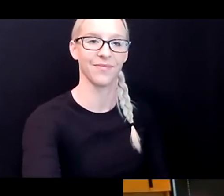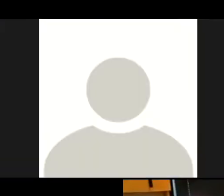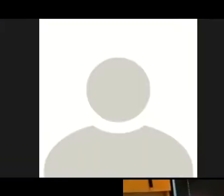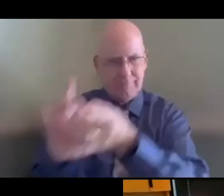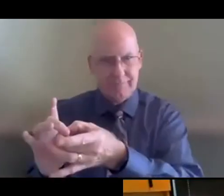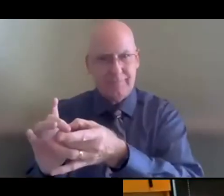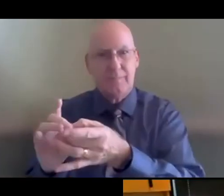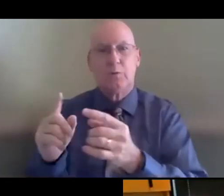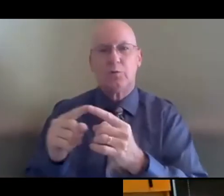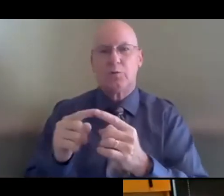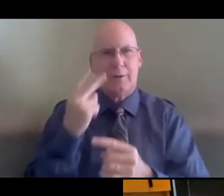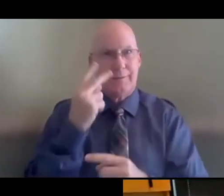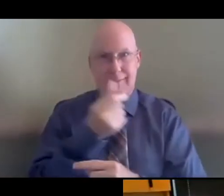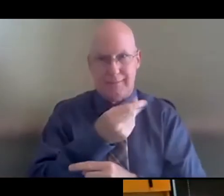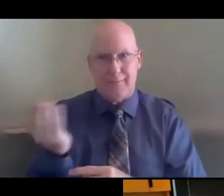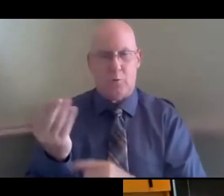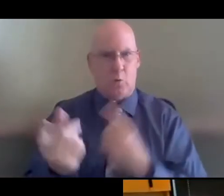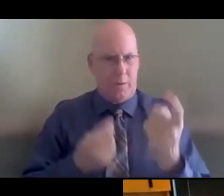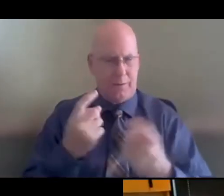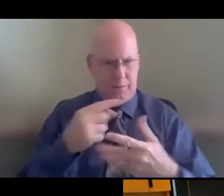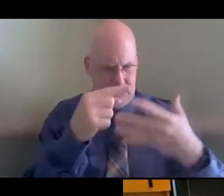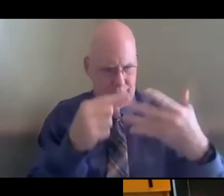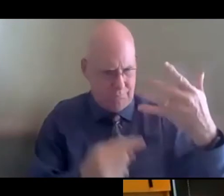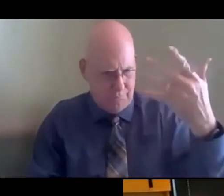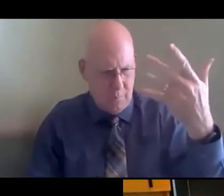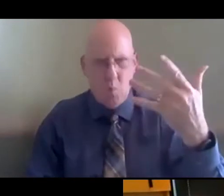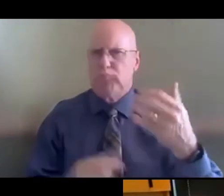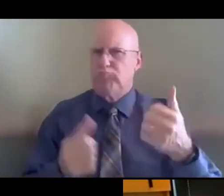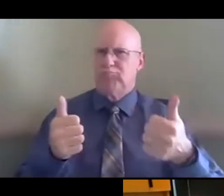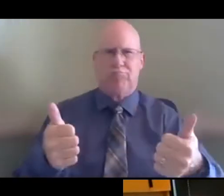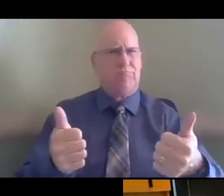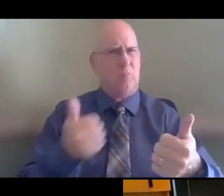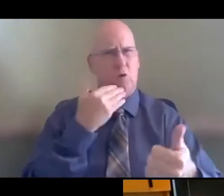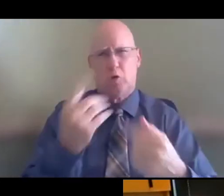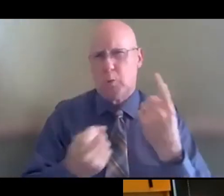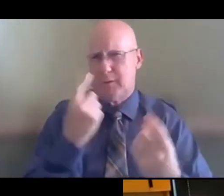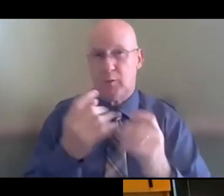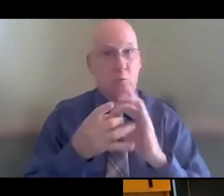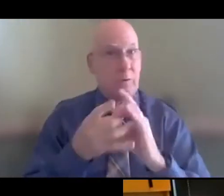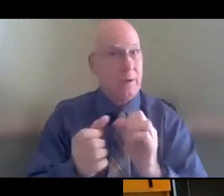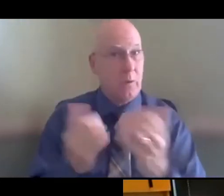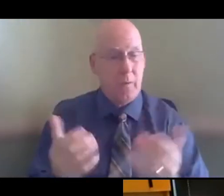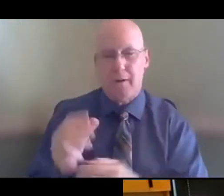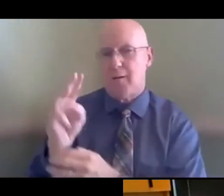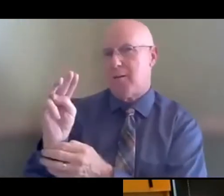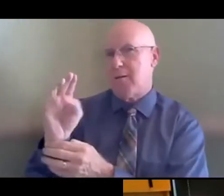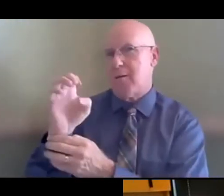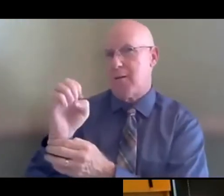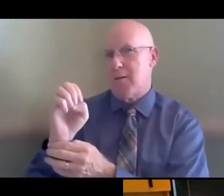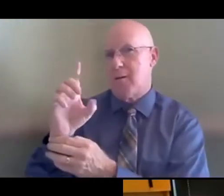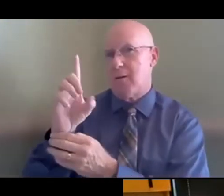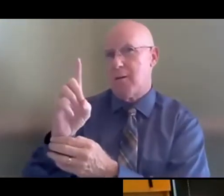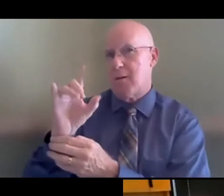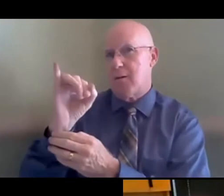into, I'm seeing several of these questions in the question and answers box of Medicaid recovery. And I know that that's a